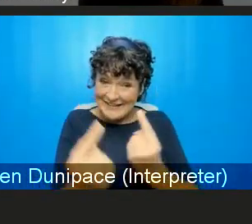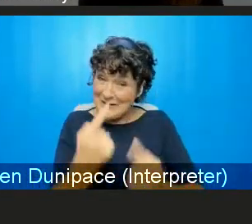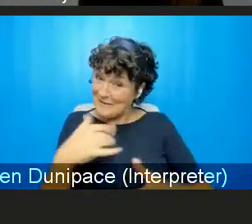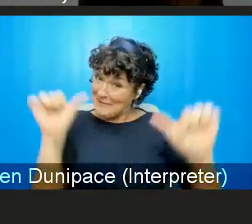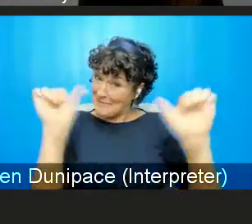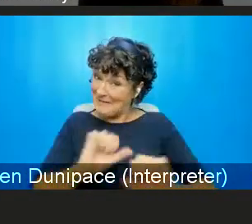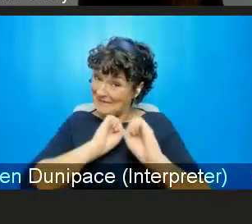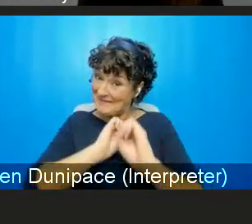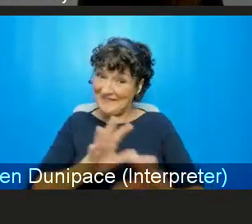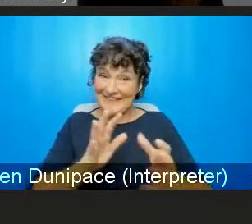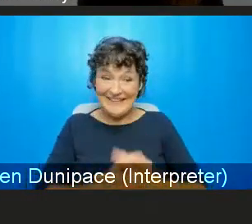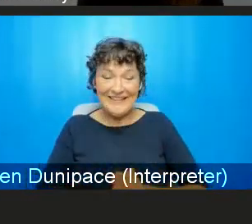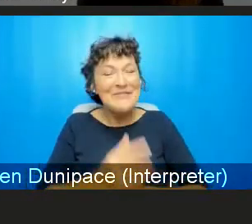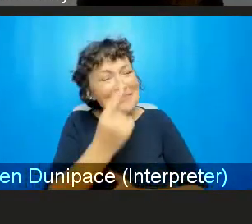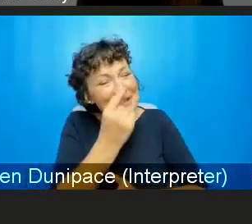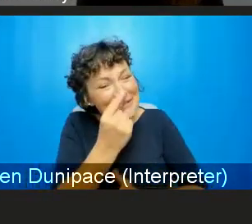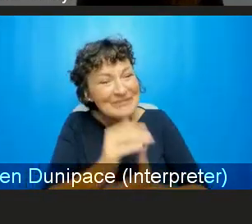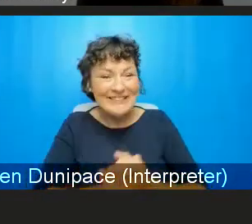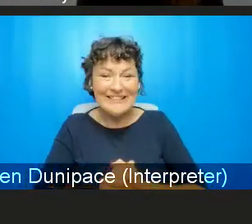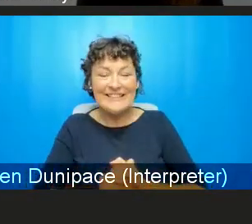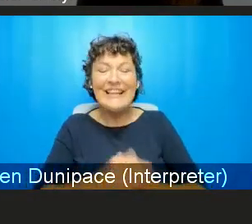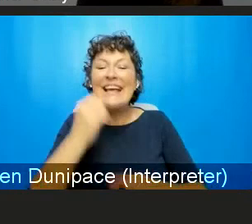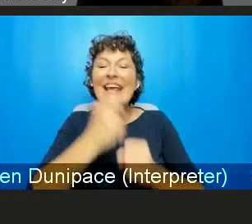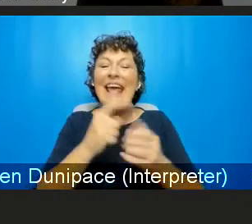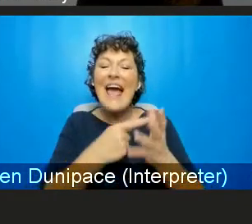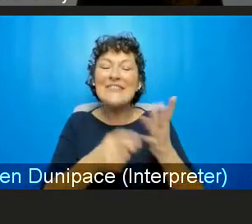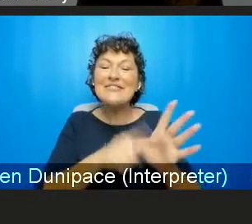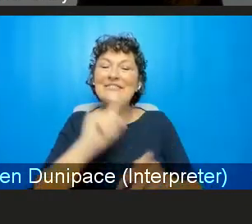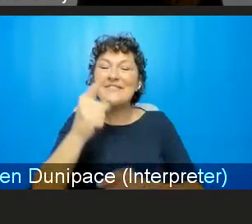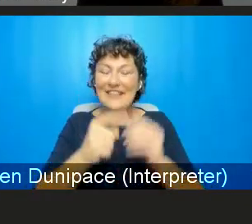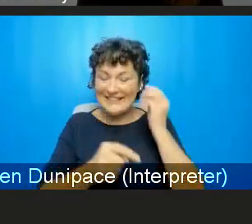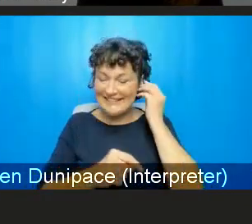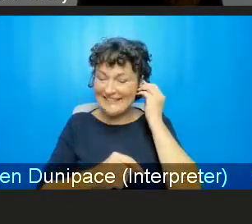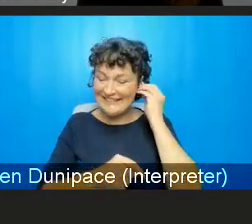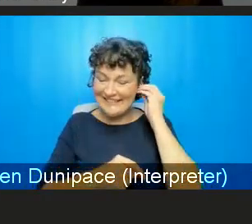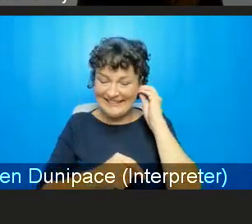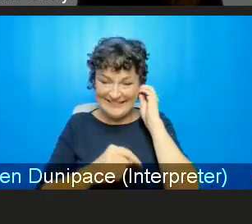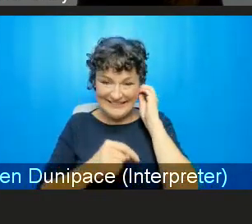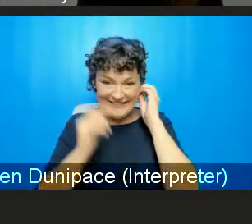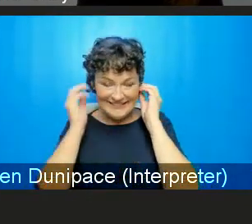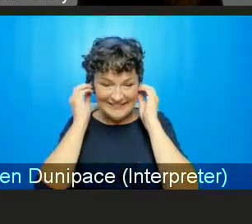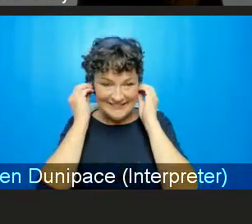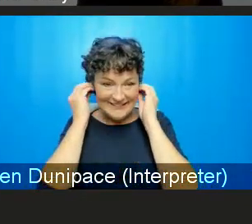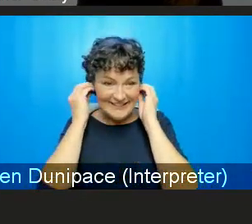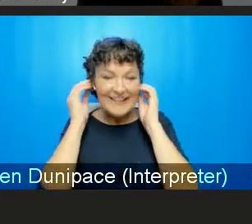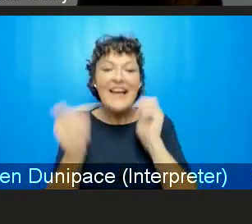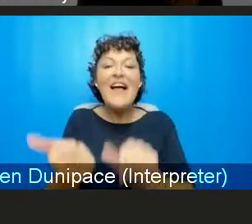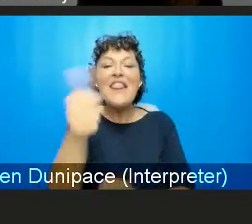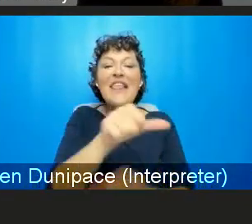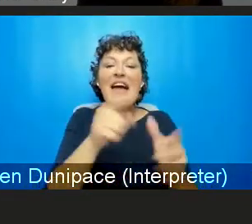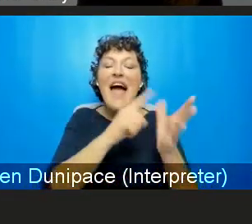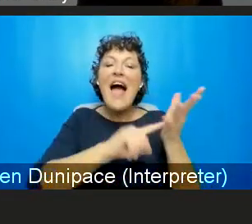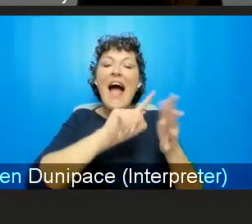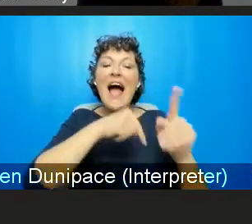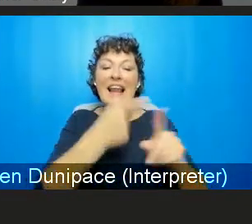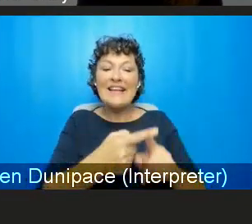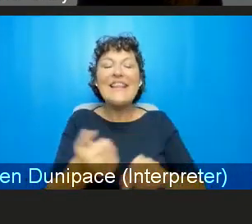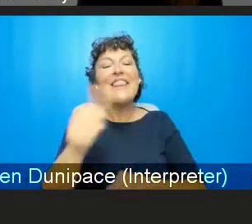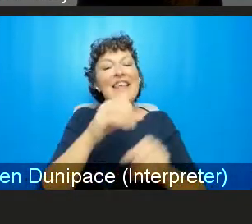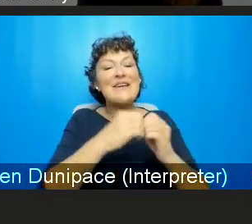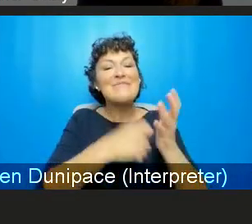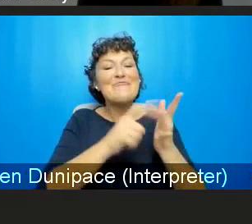question if possible. So Gary, I'll come to you next, and then Alex, then Brian. Well, I agree.